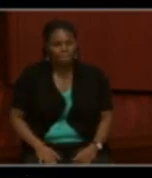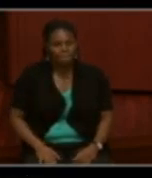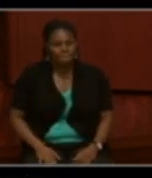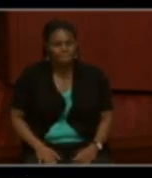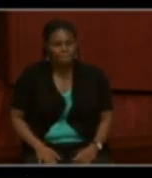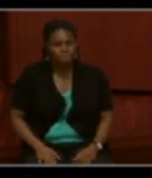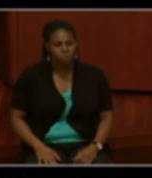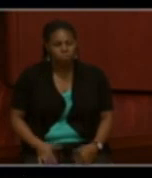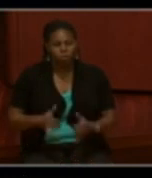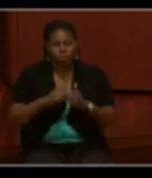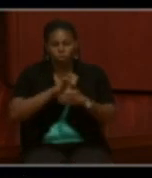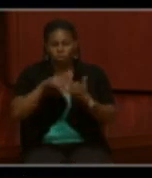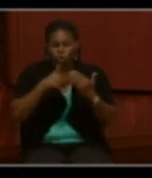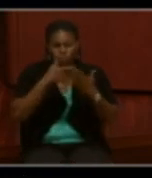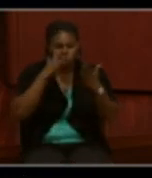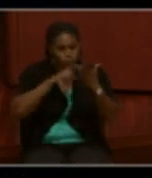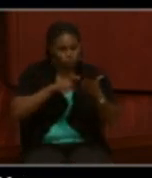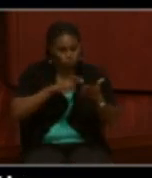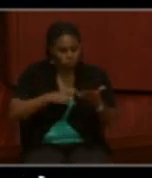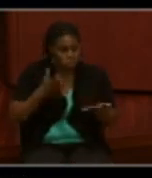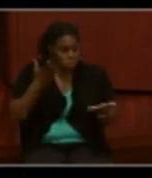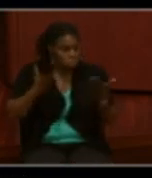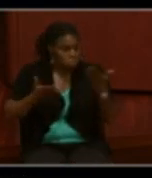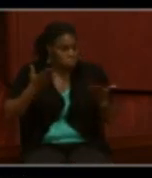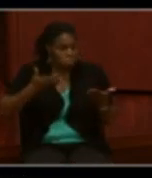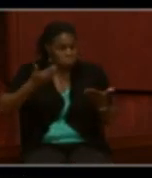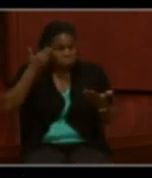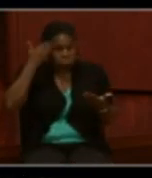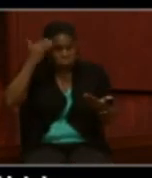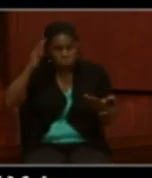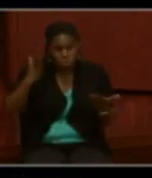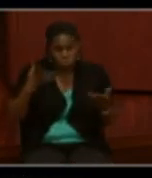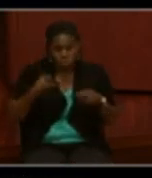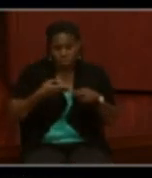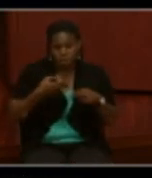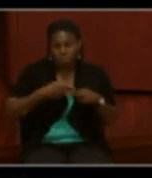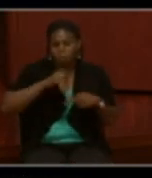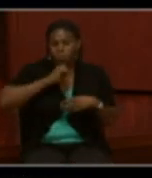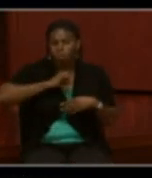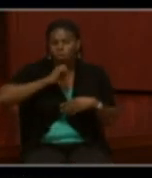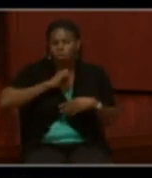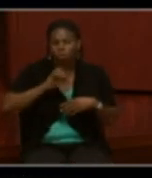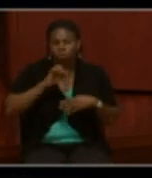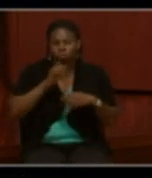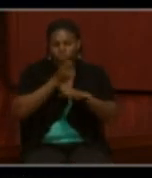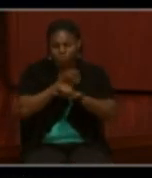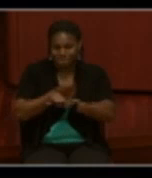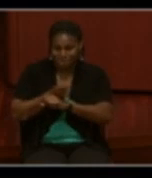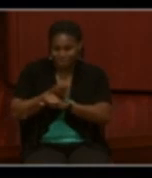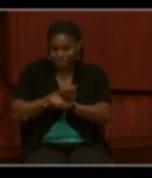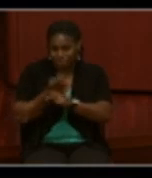may not have known the name of the former slaveholder. But just from